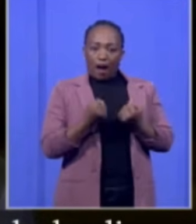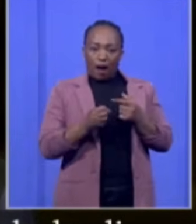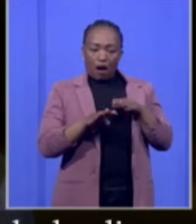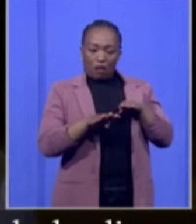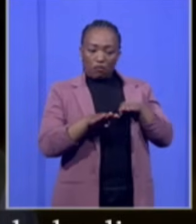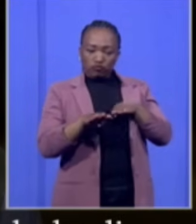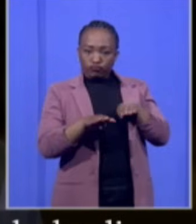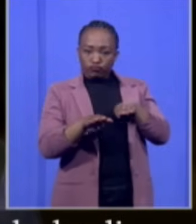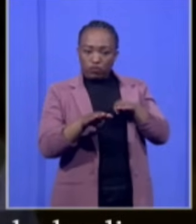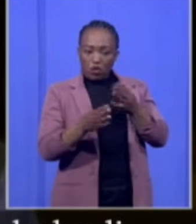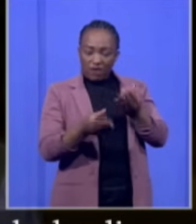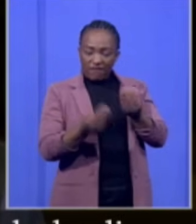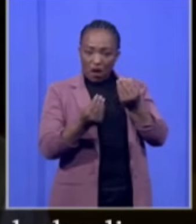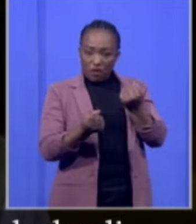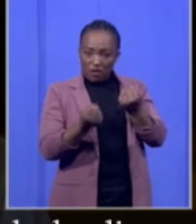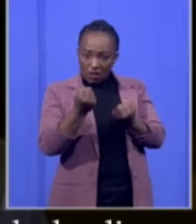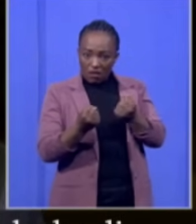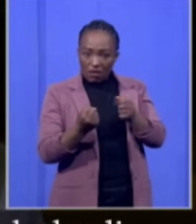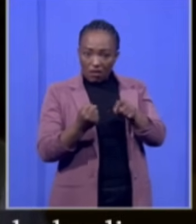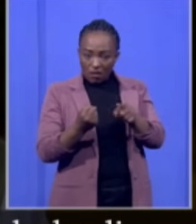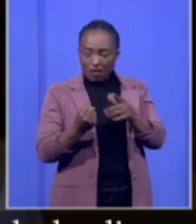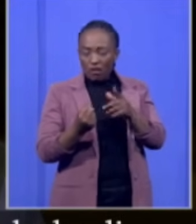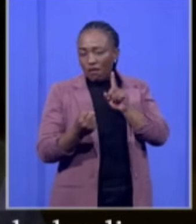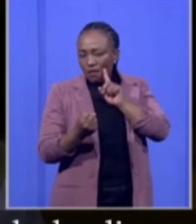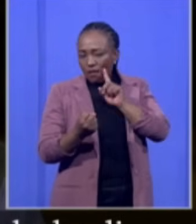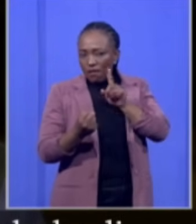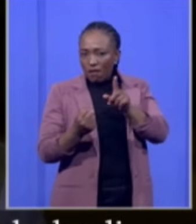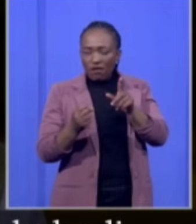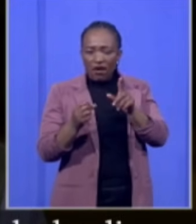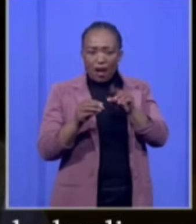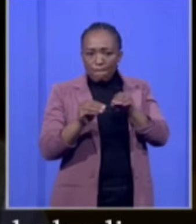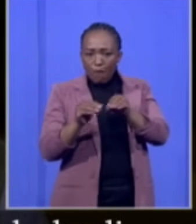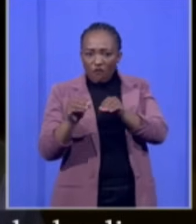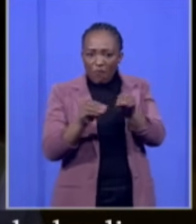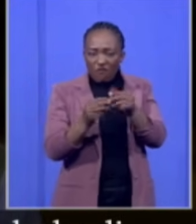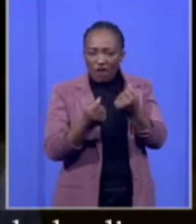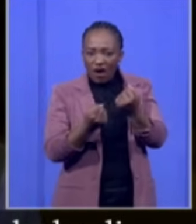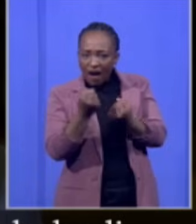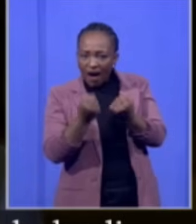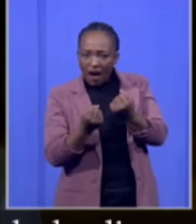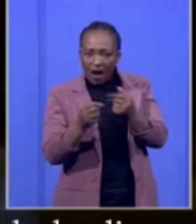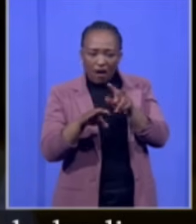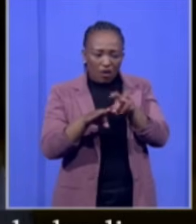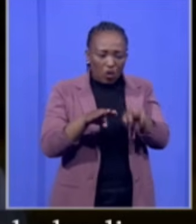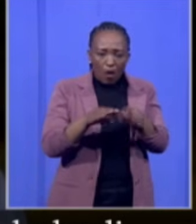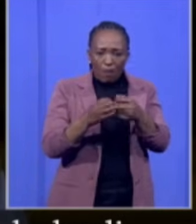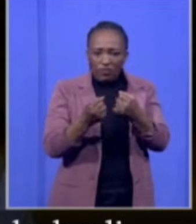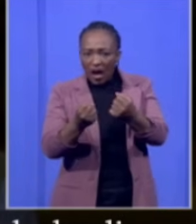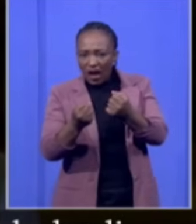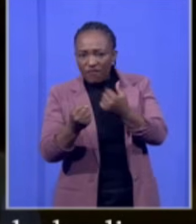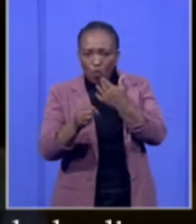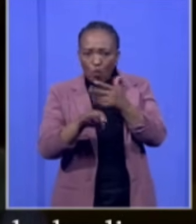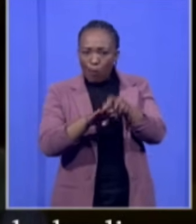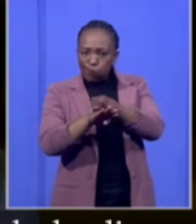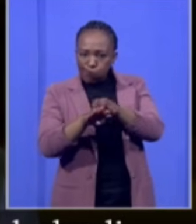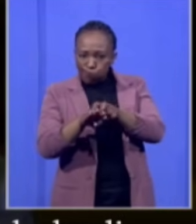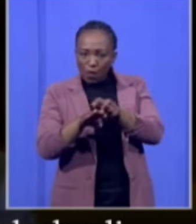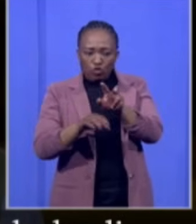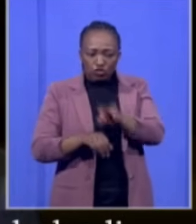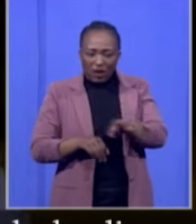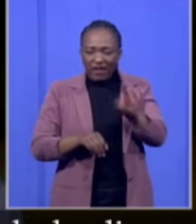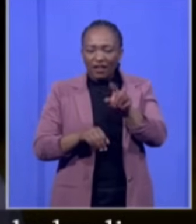the car. From there we were able to then trace all the movements of that vehicle, where it dropped off, who was traveling with them. So we do